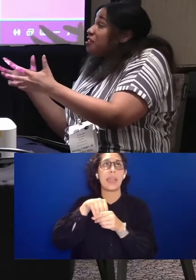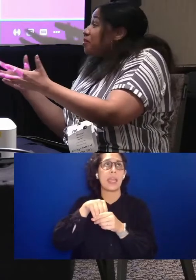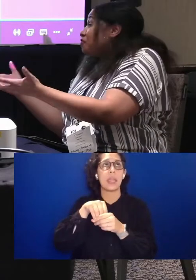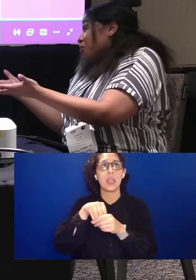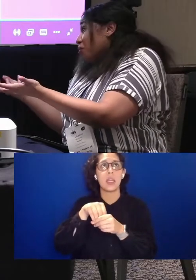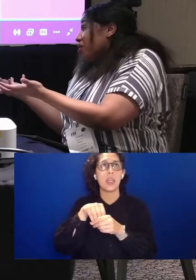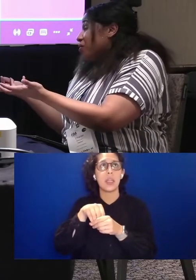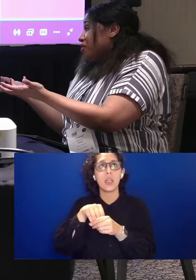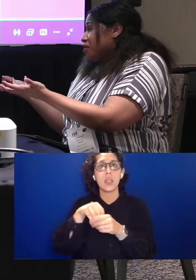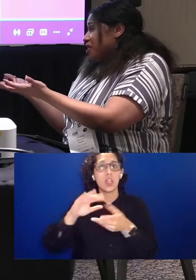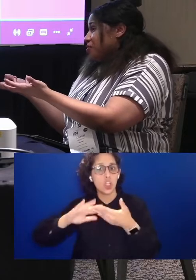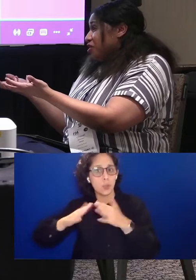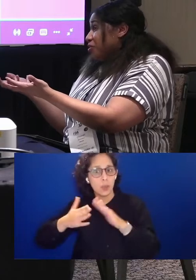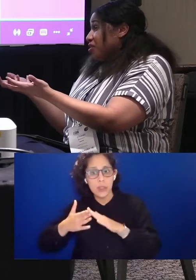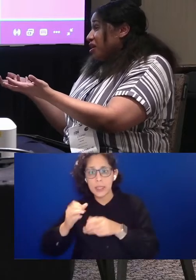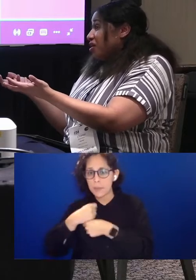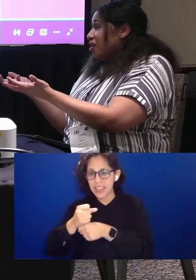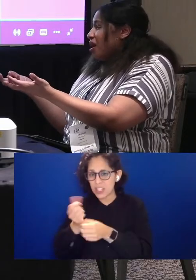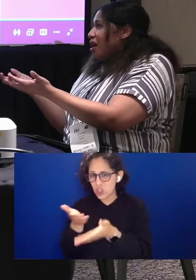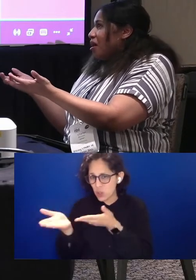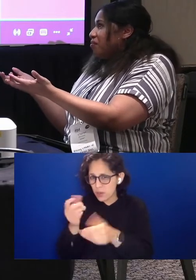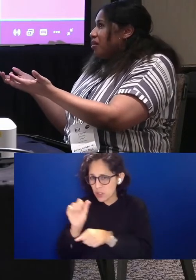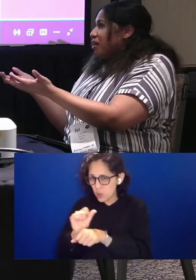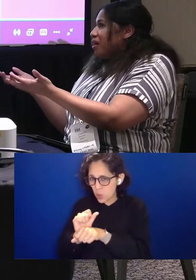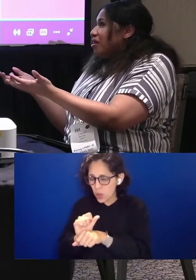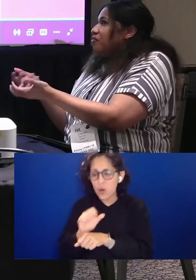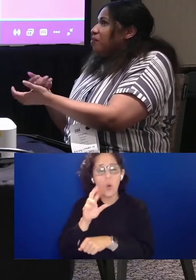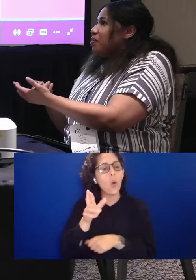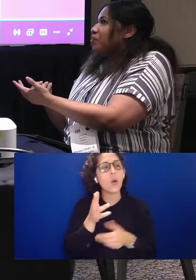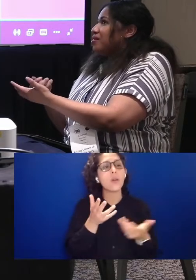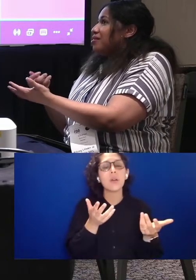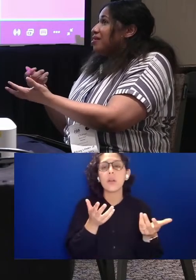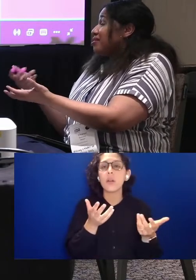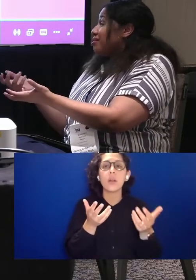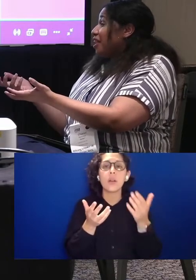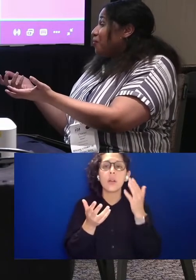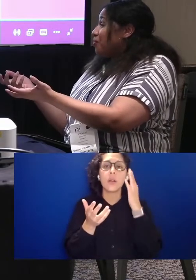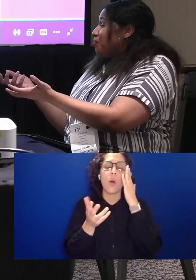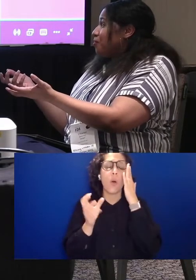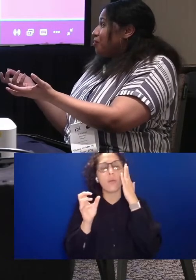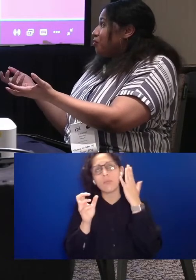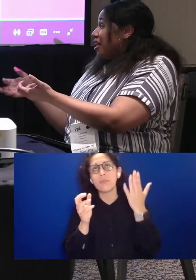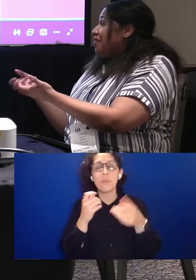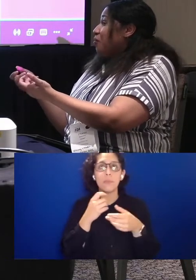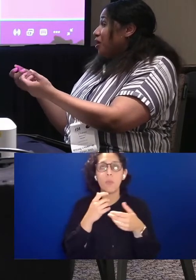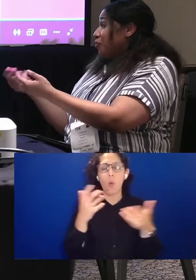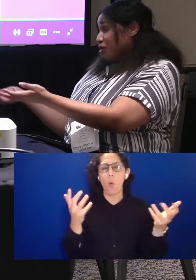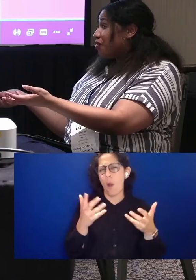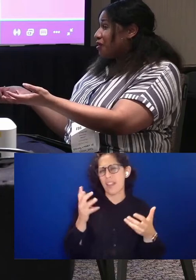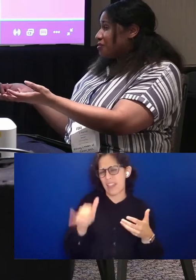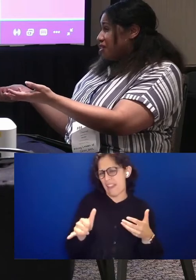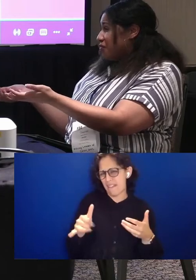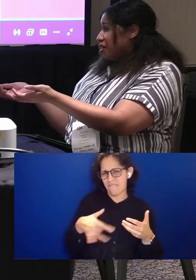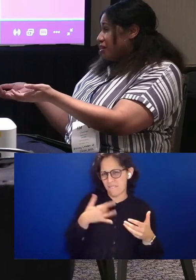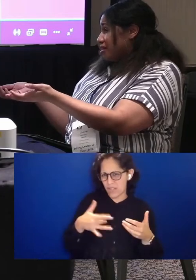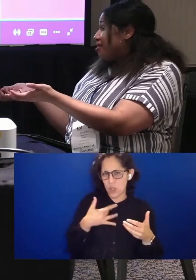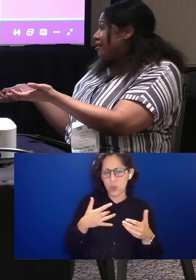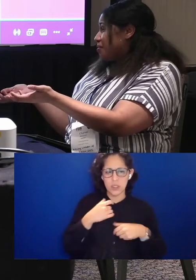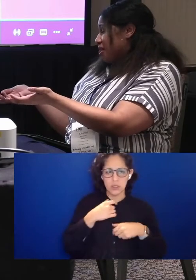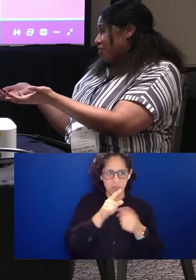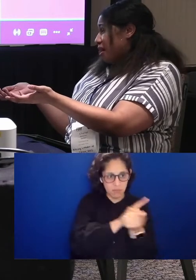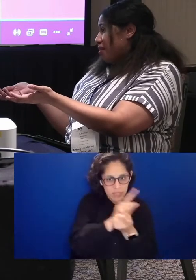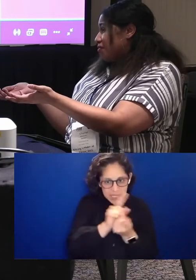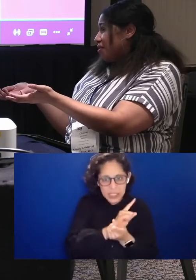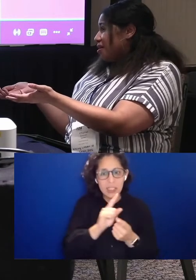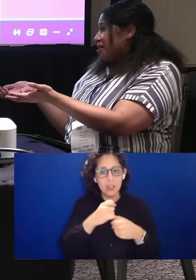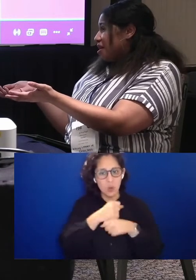making sort of this specific work within the Pittsburgh community, and even maybe what that's like creating that work with the specific